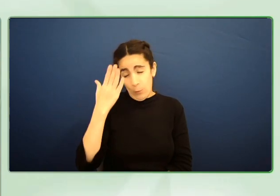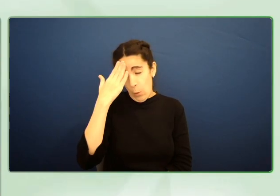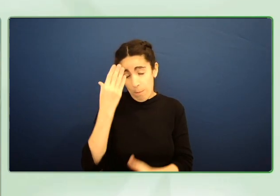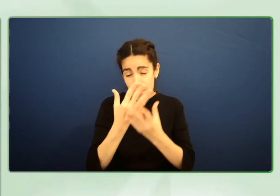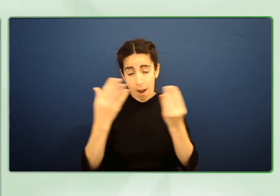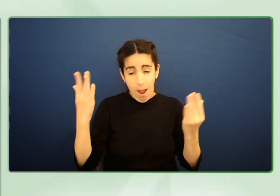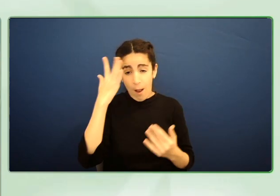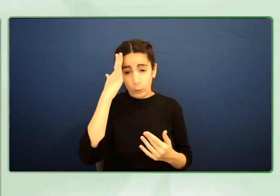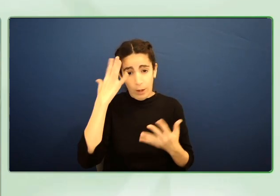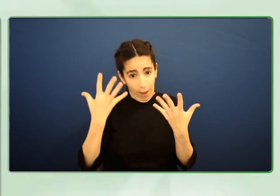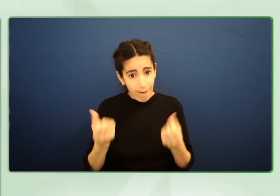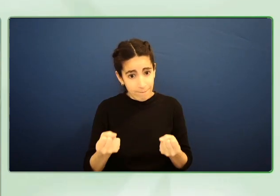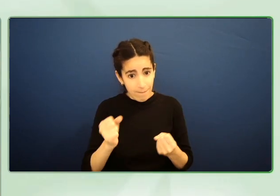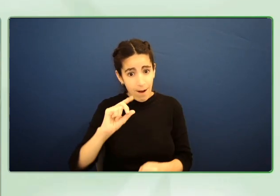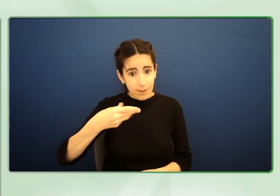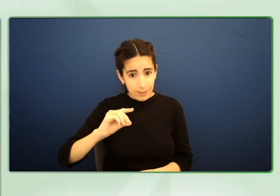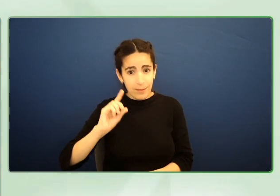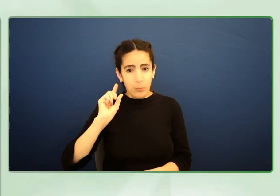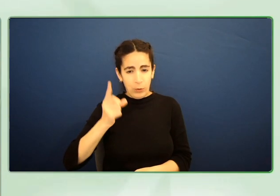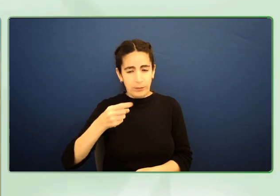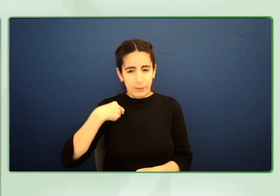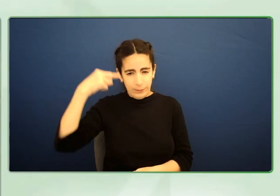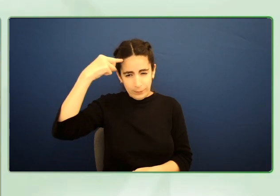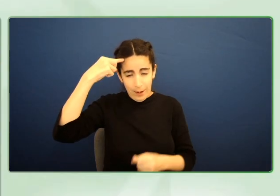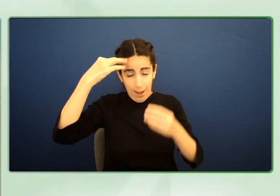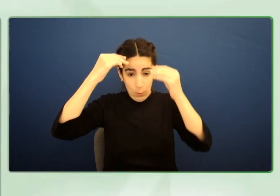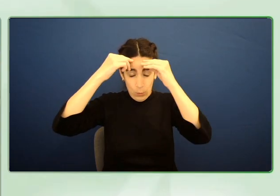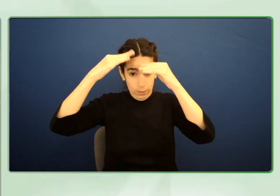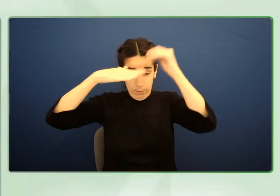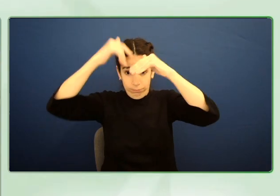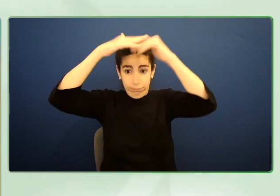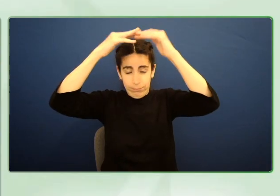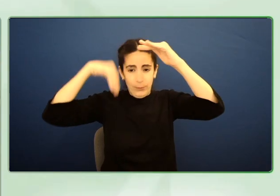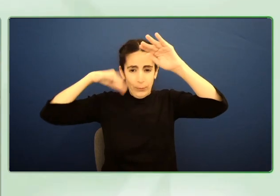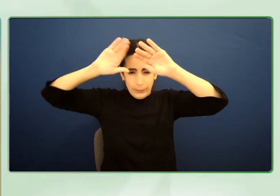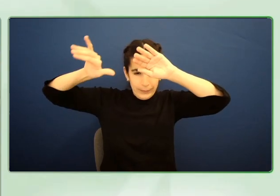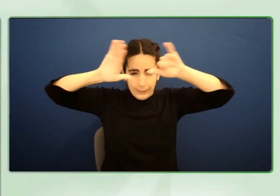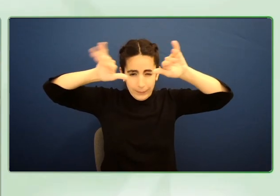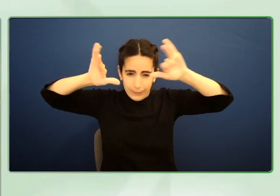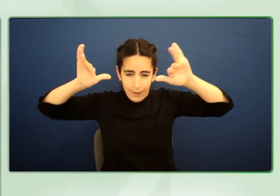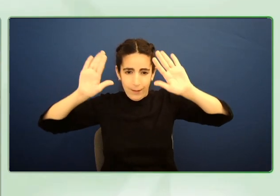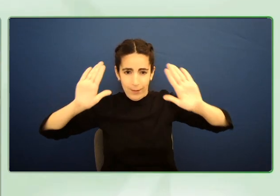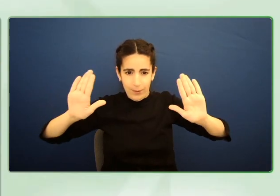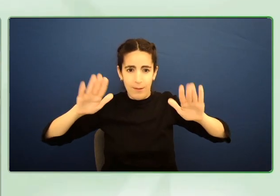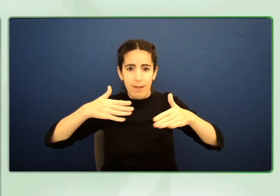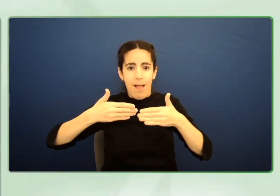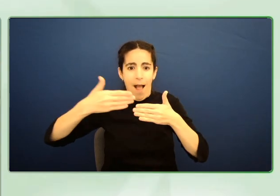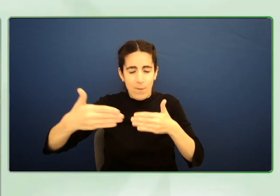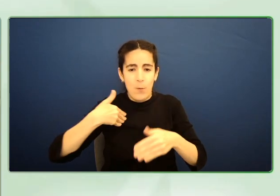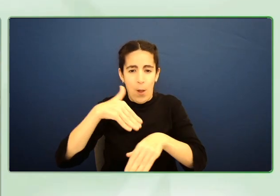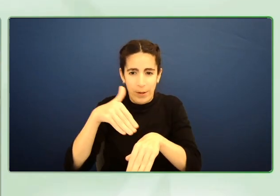and fighting each other every day. Tim, have you got any comments on it? Or no, I mean, so I